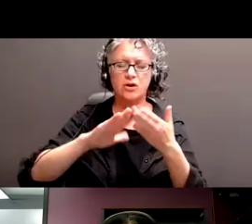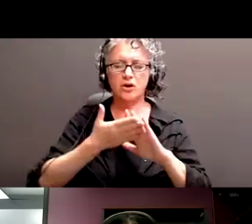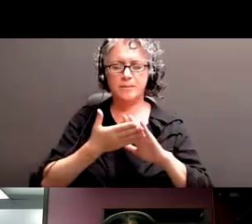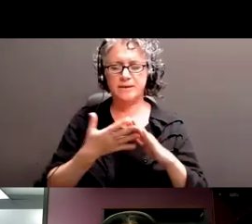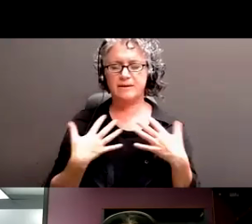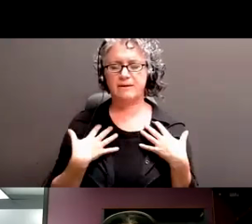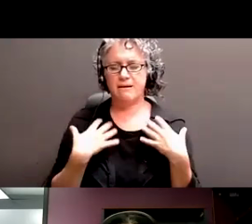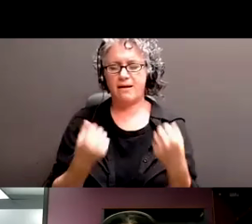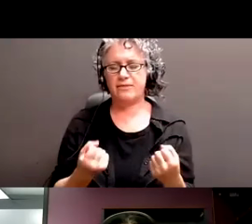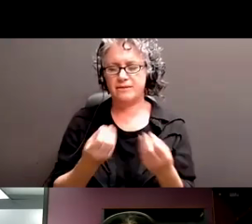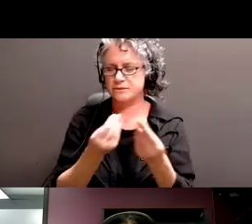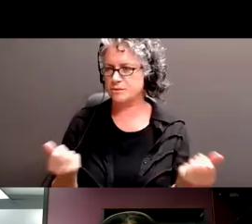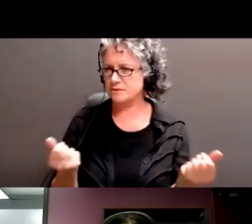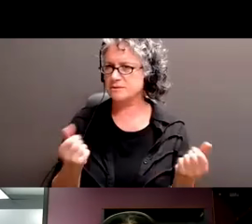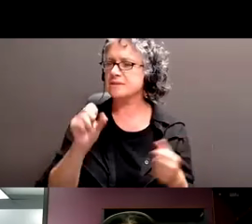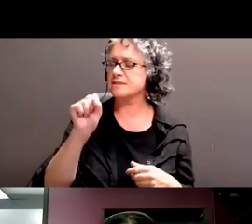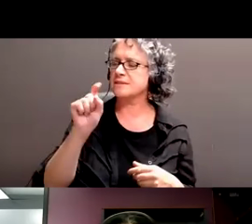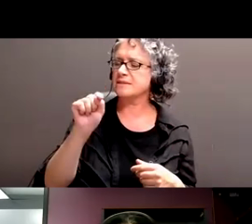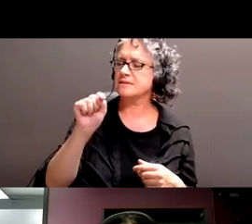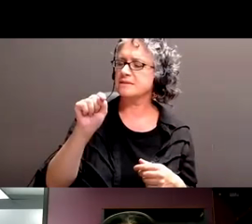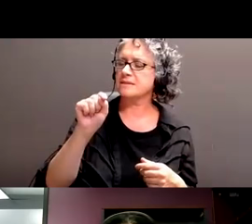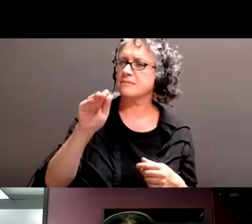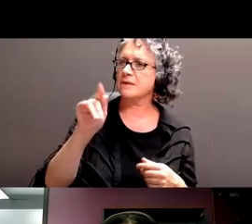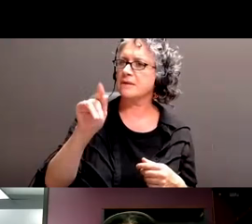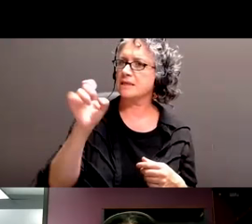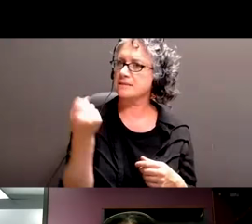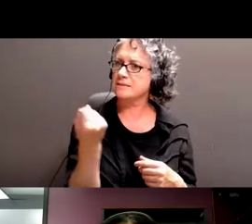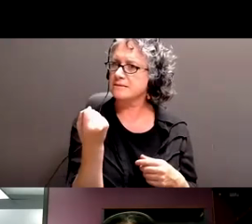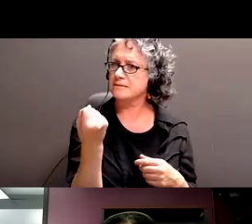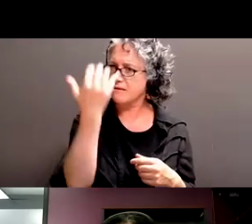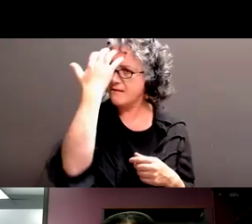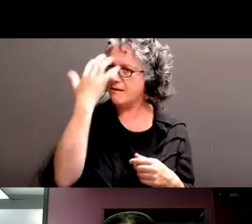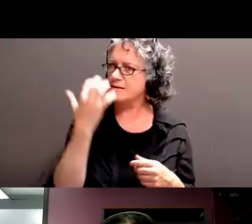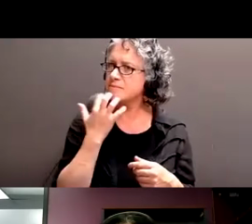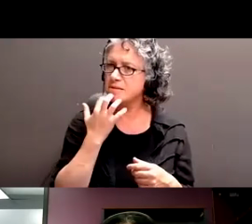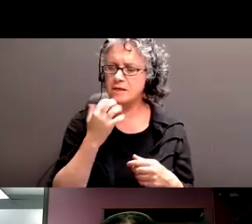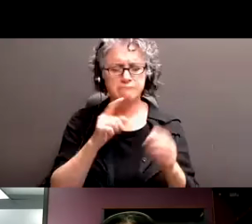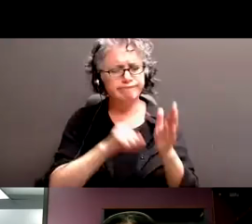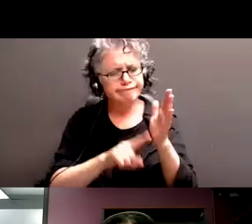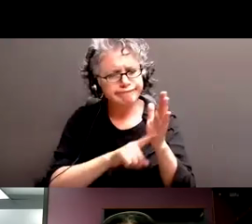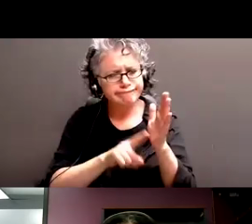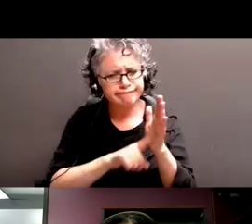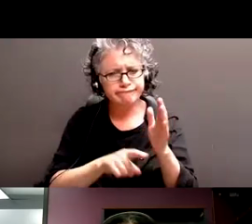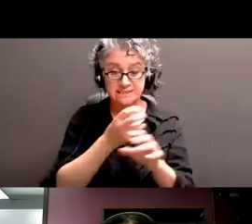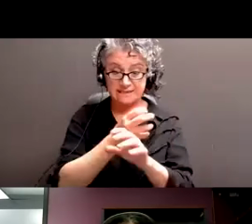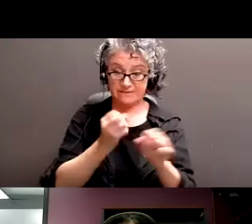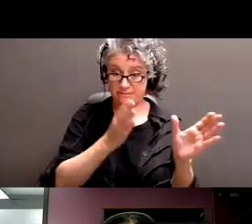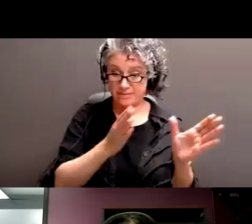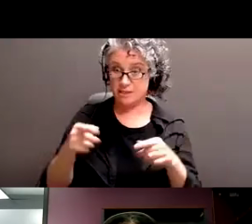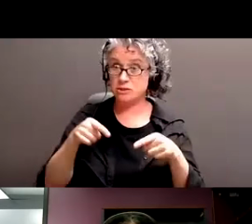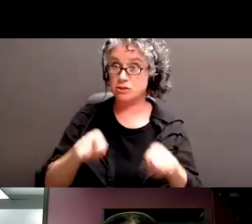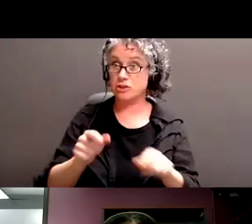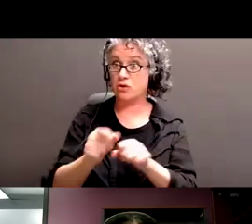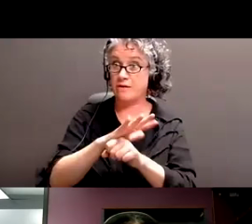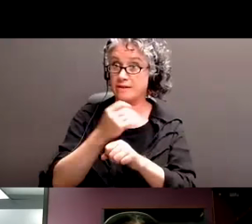Michael's Hospital, they're working on research looking specifically at safety planning during COVID-19. And they've actually put out a really